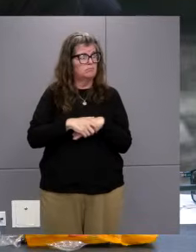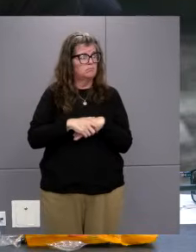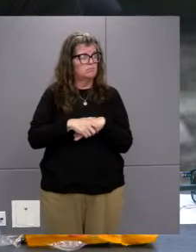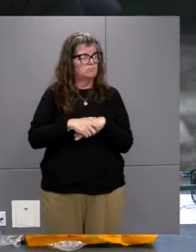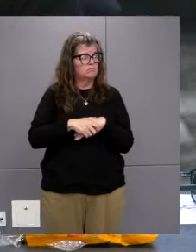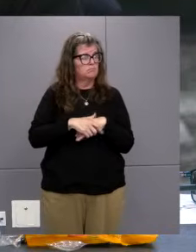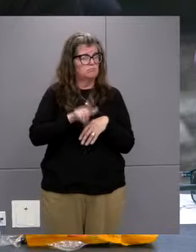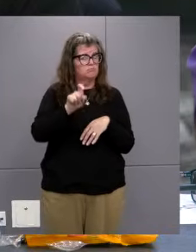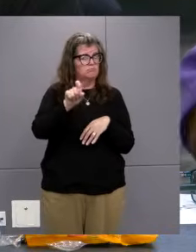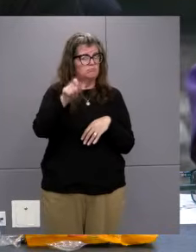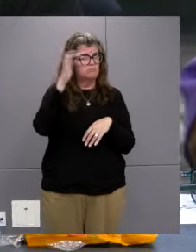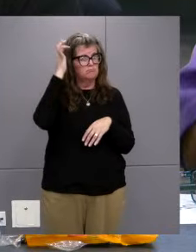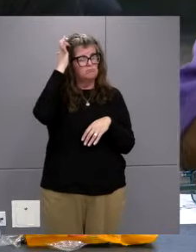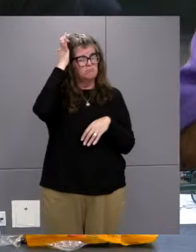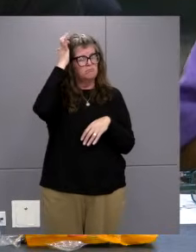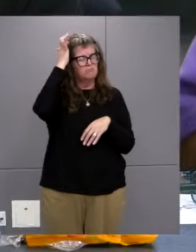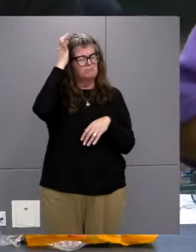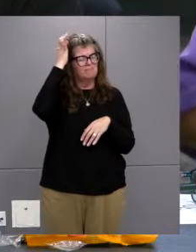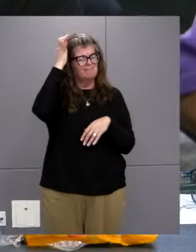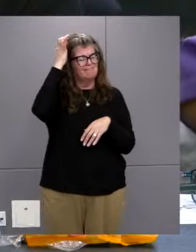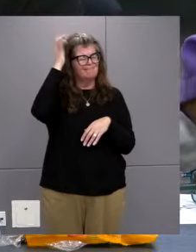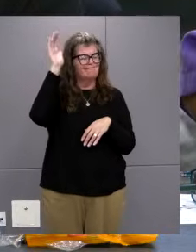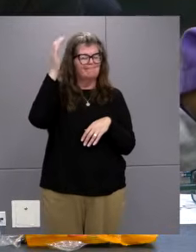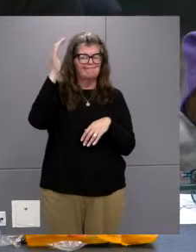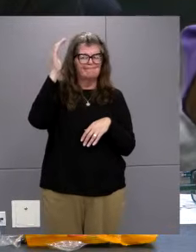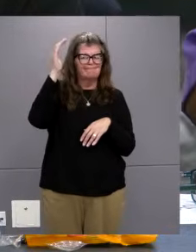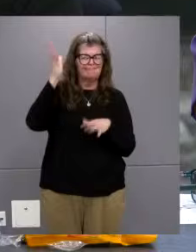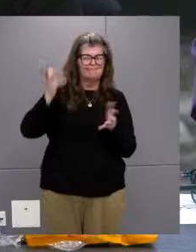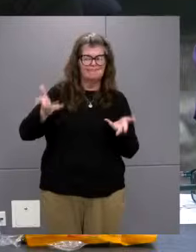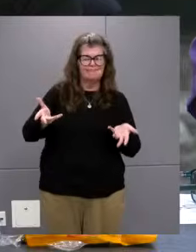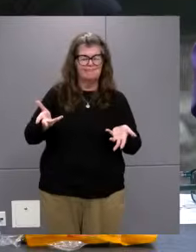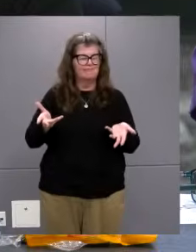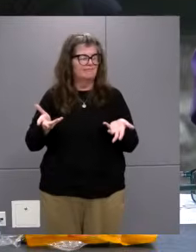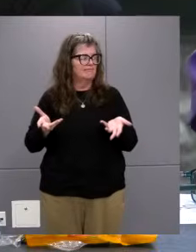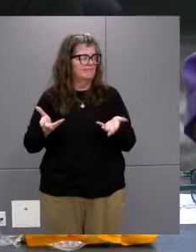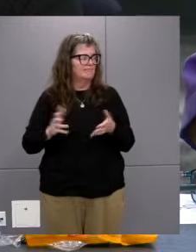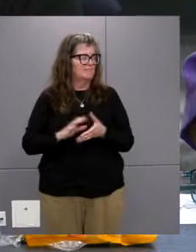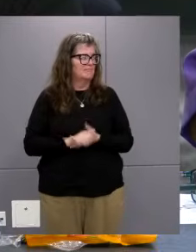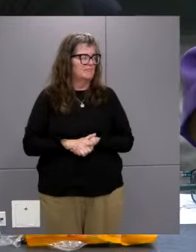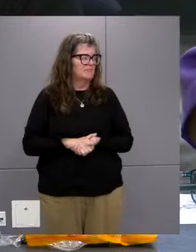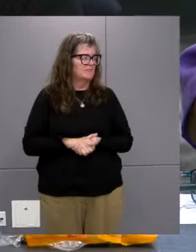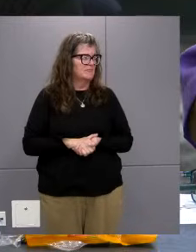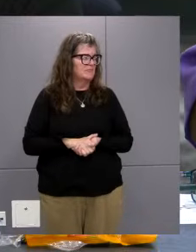off campus? Because it seems to me that, and again,